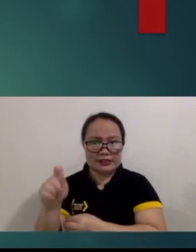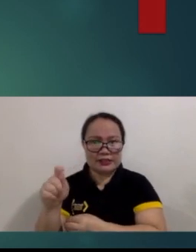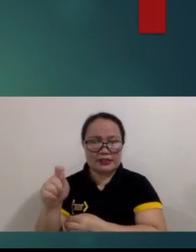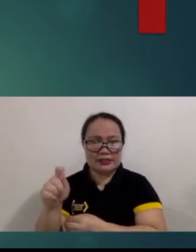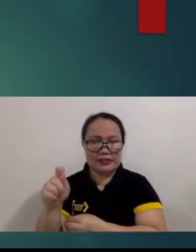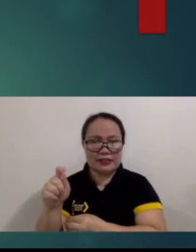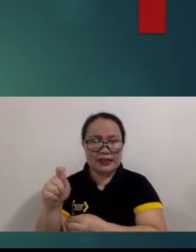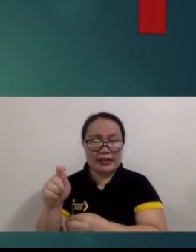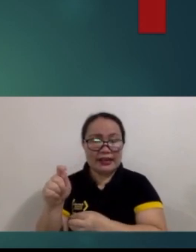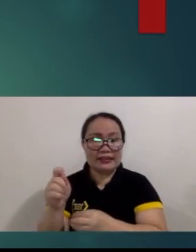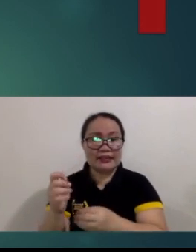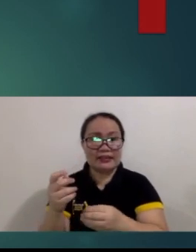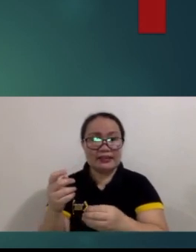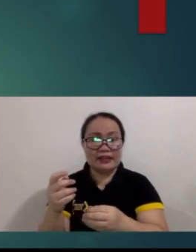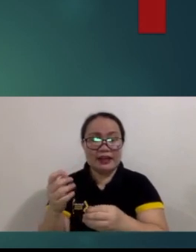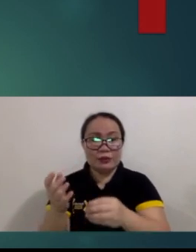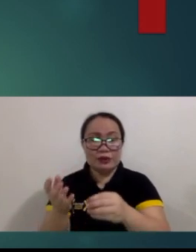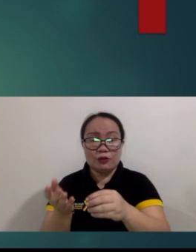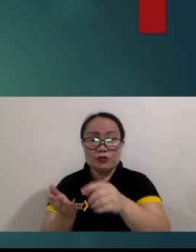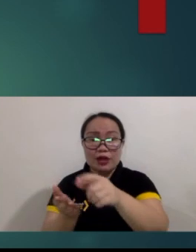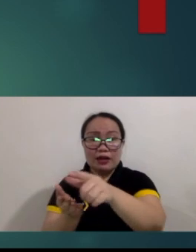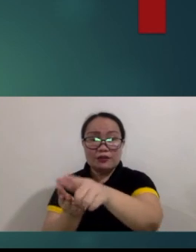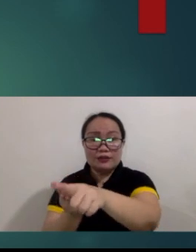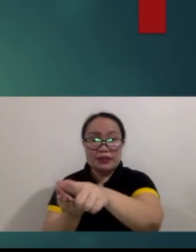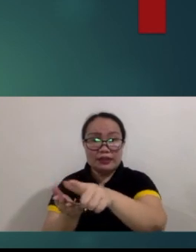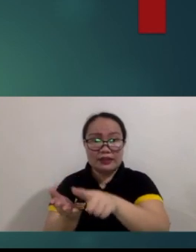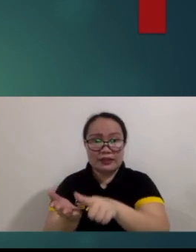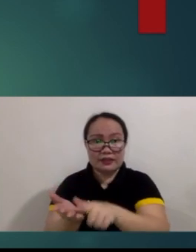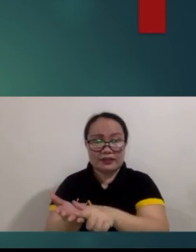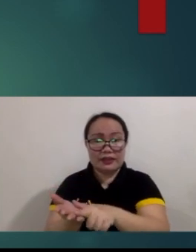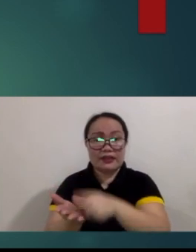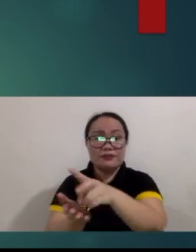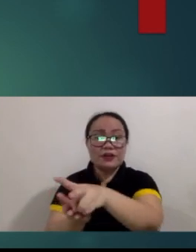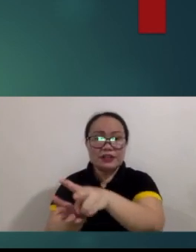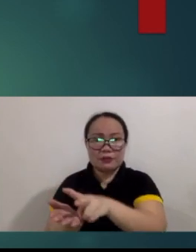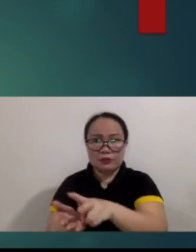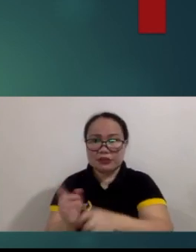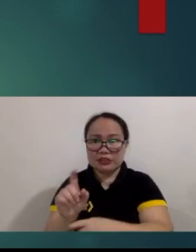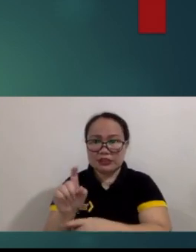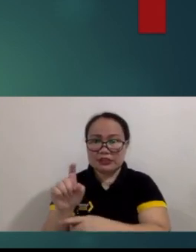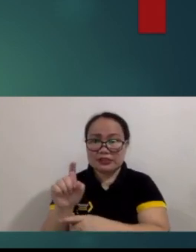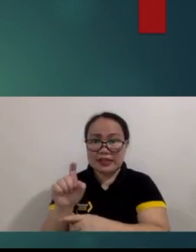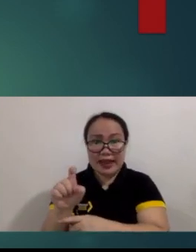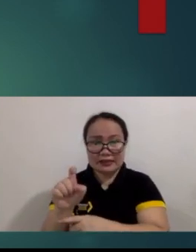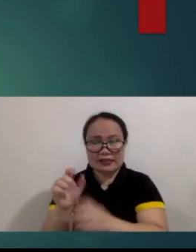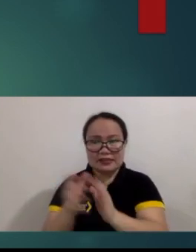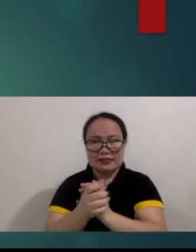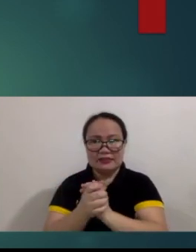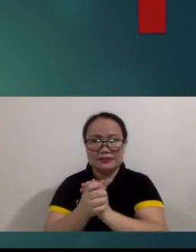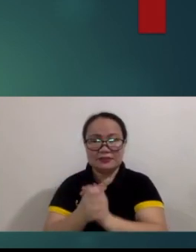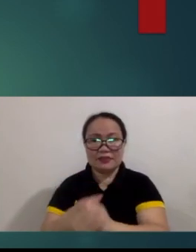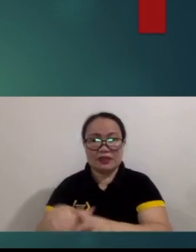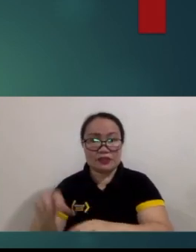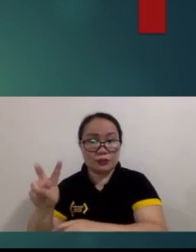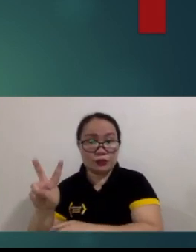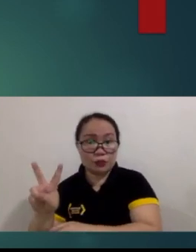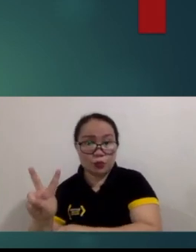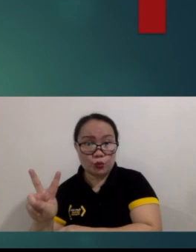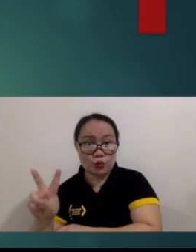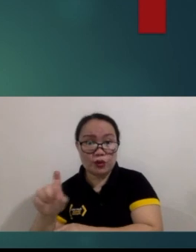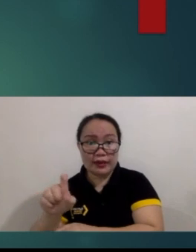coefficient, and then we also have a variable which is x.